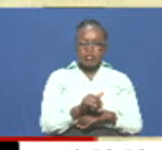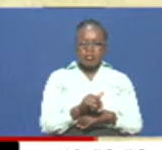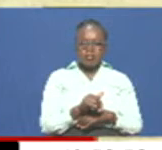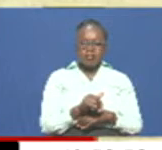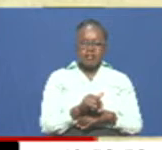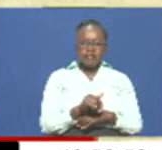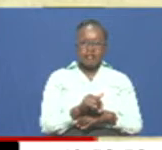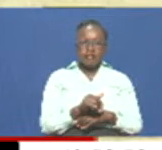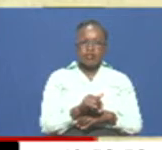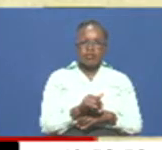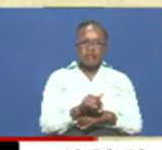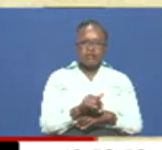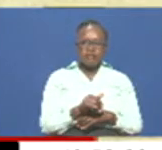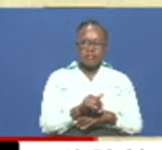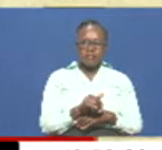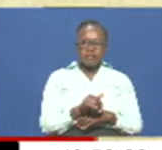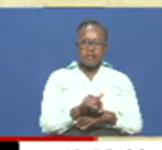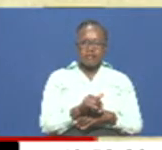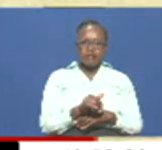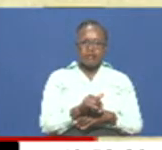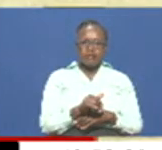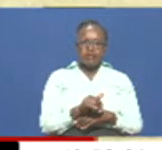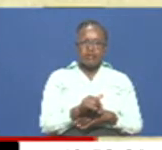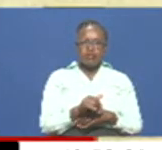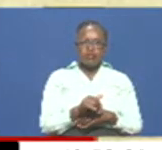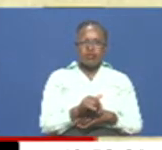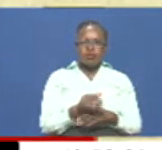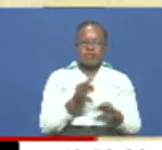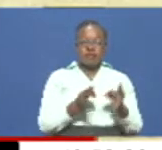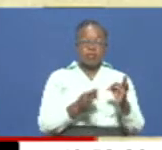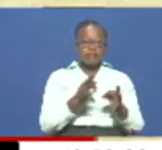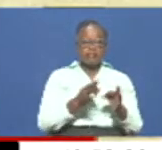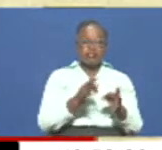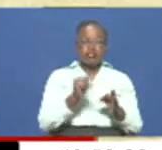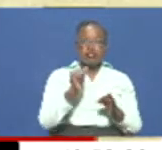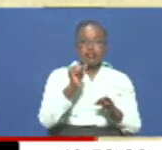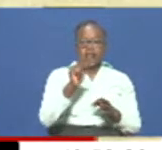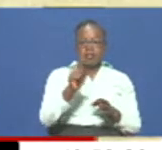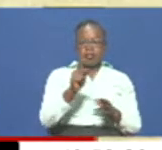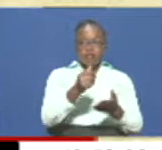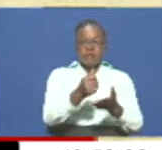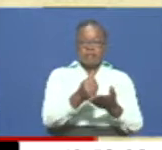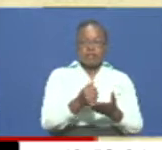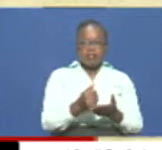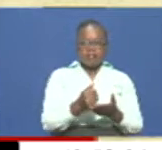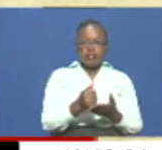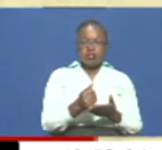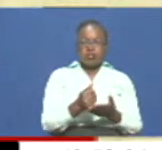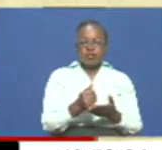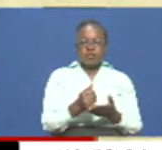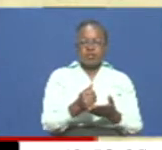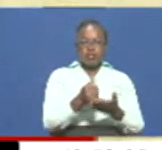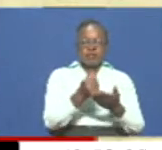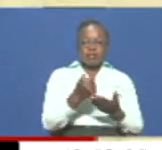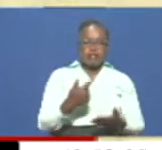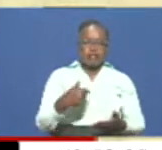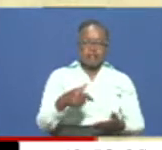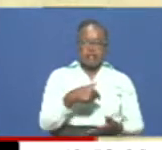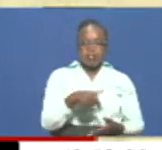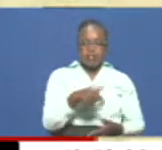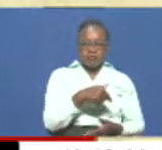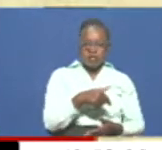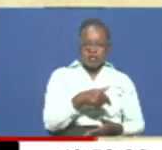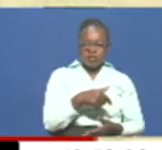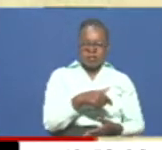see if the Athletics Kenya will help us, and also we help us. We help ourselves. We support other